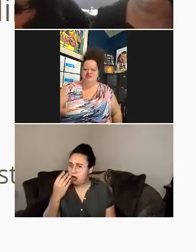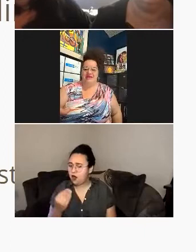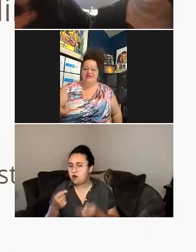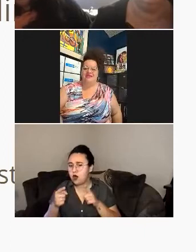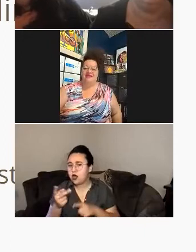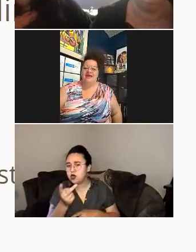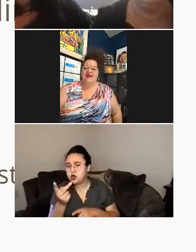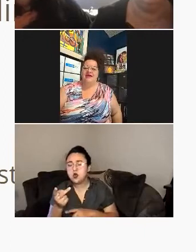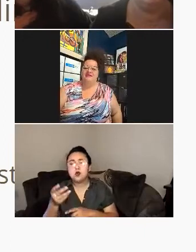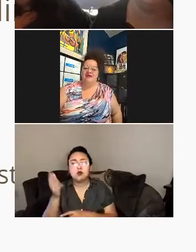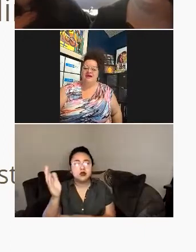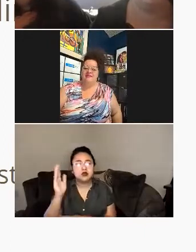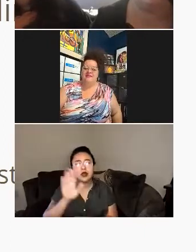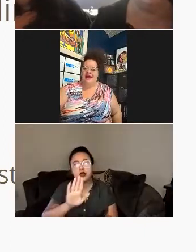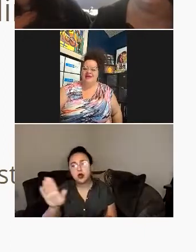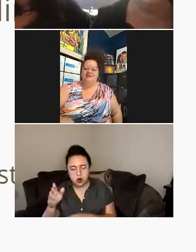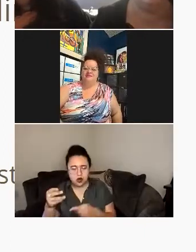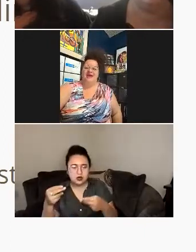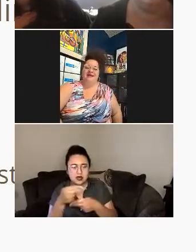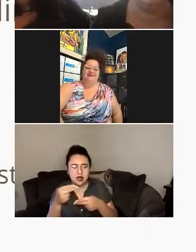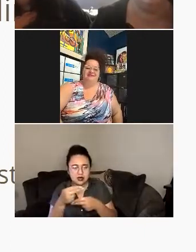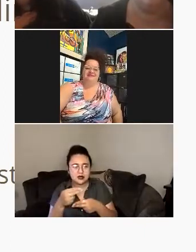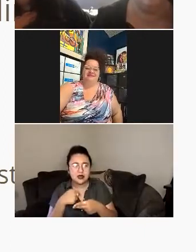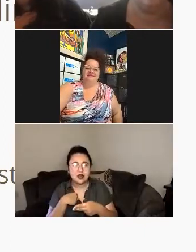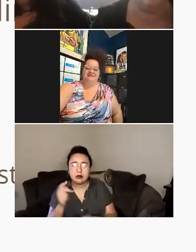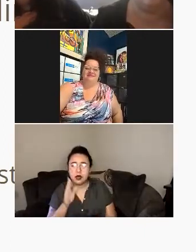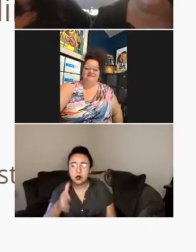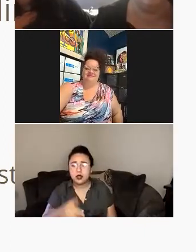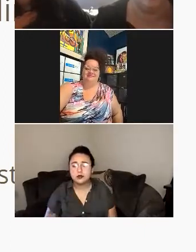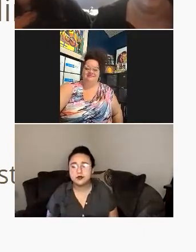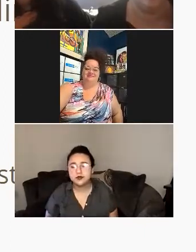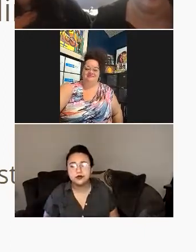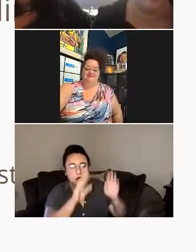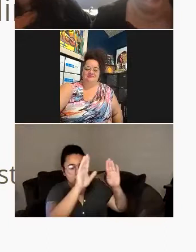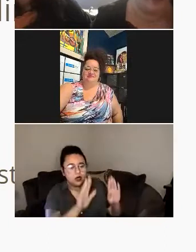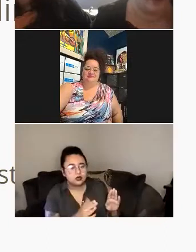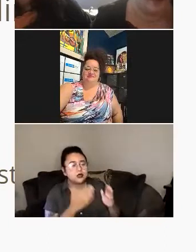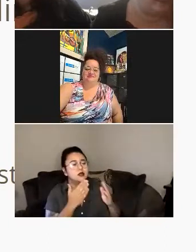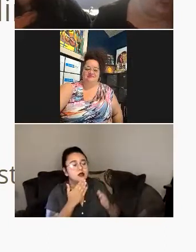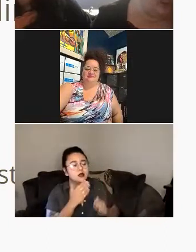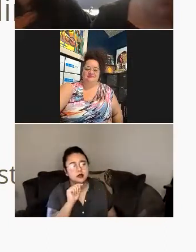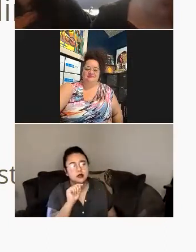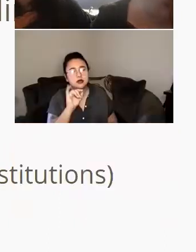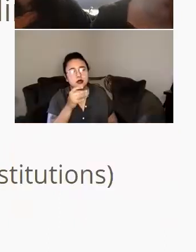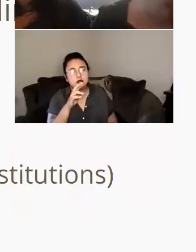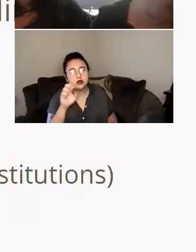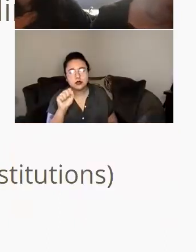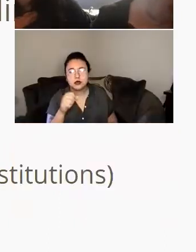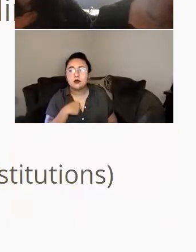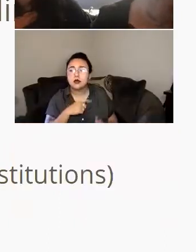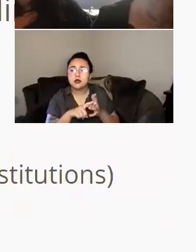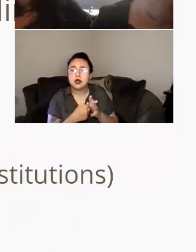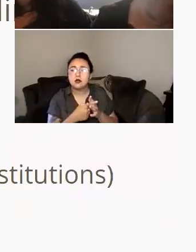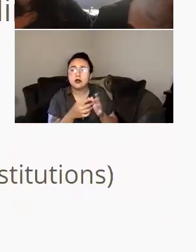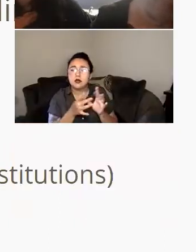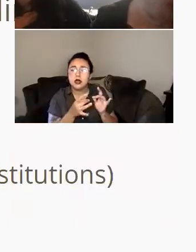through your slides, and I will be back. Awesome. Thank you, Tigress. Well, I wanted to start off by